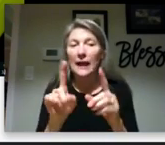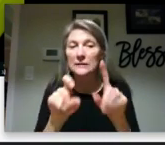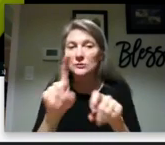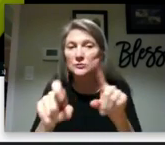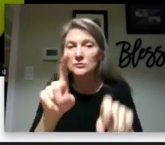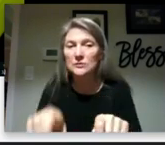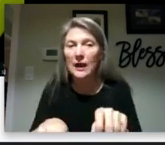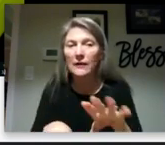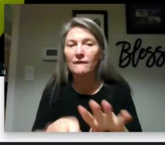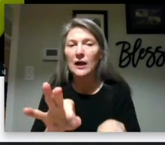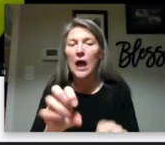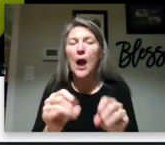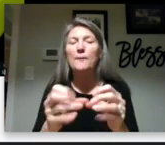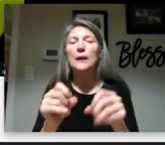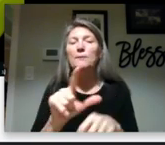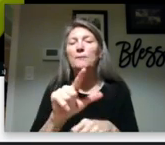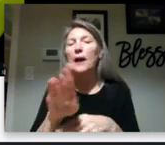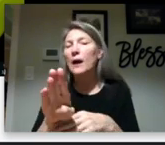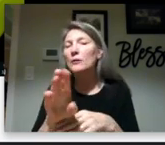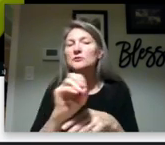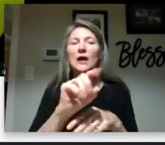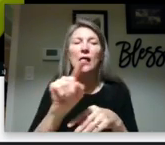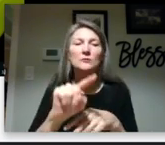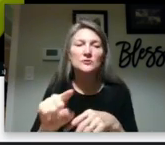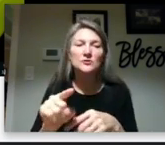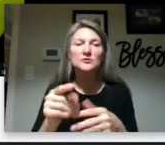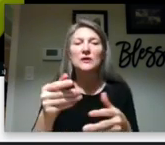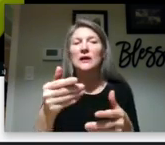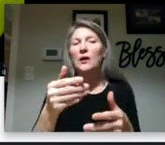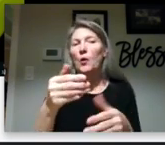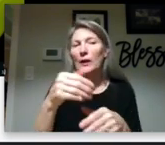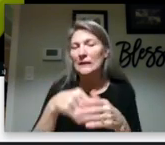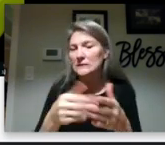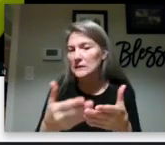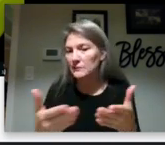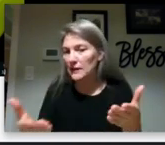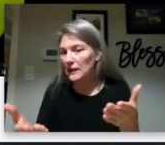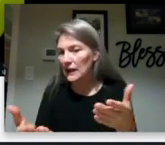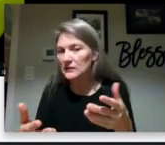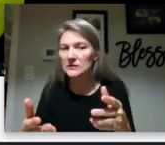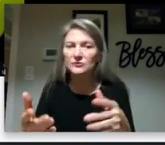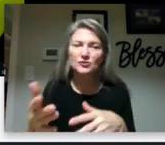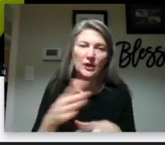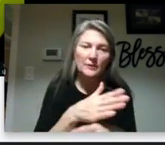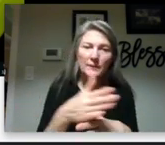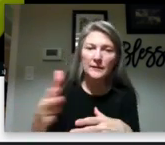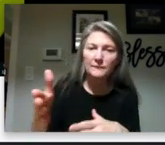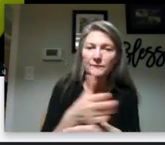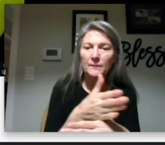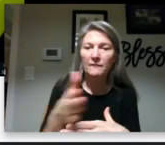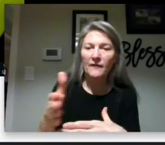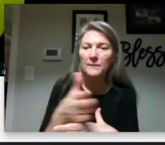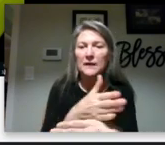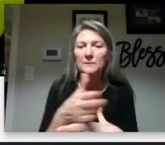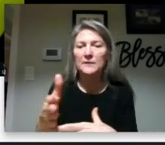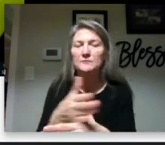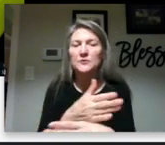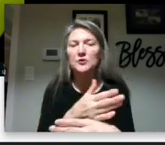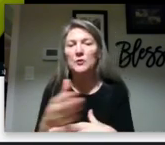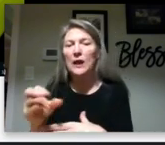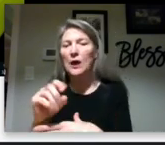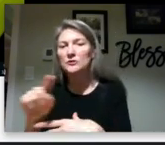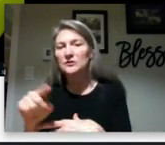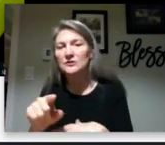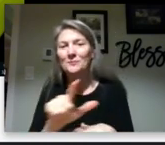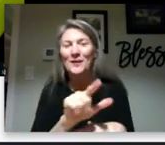many pounds or ounces are in a certain amount of weight and being able to work flexibly between these units. So I can't wait